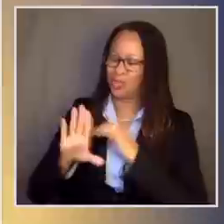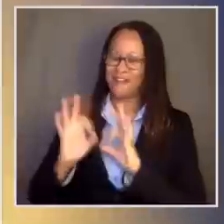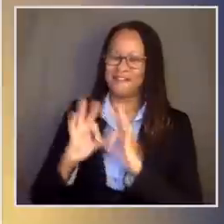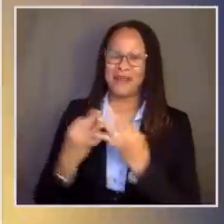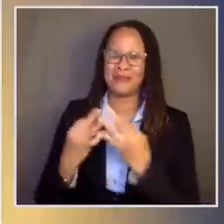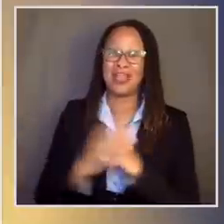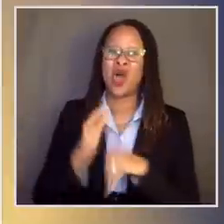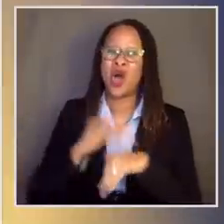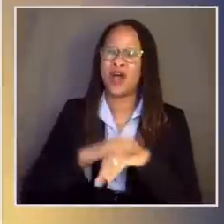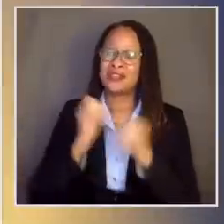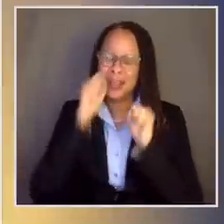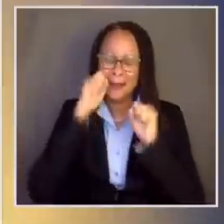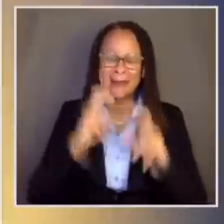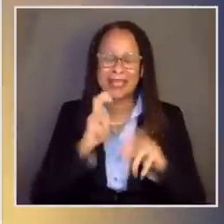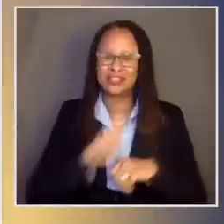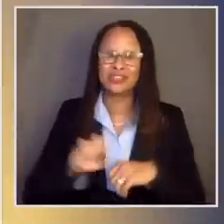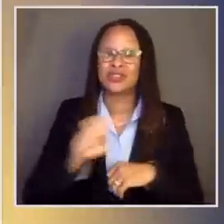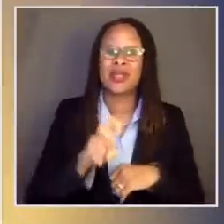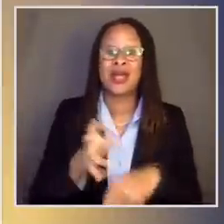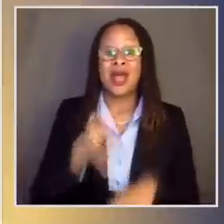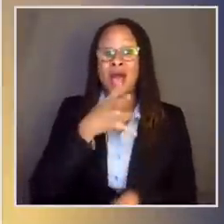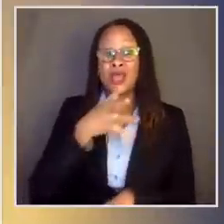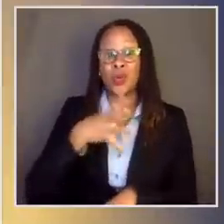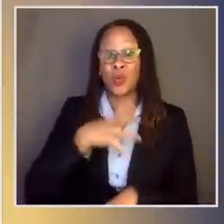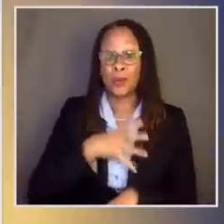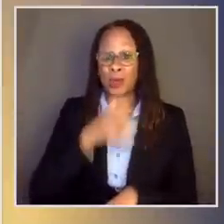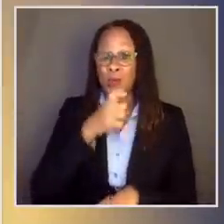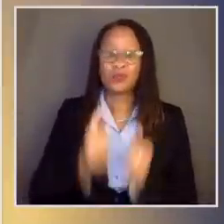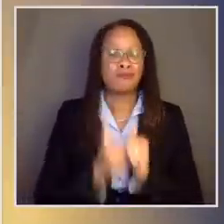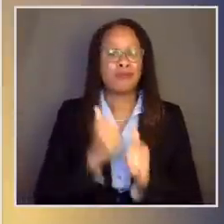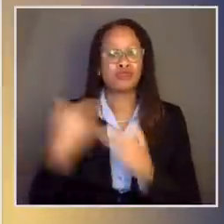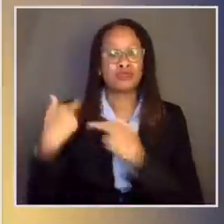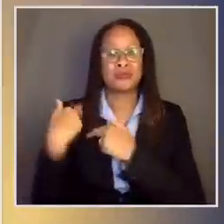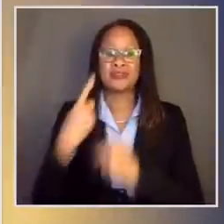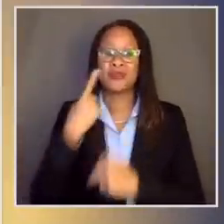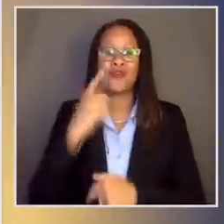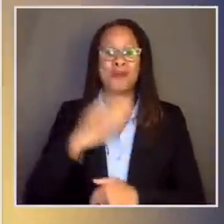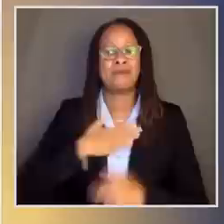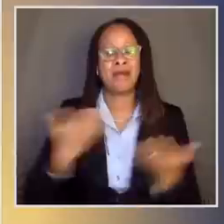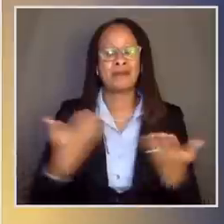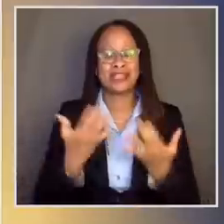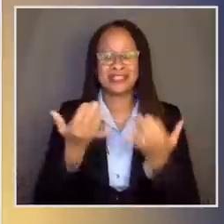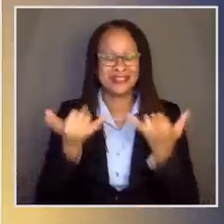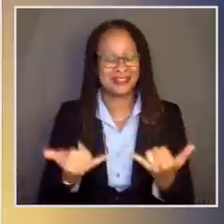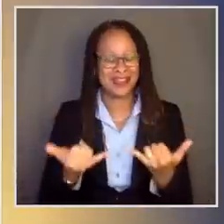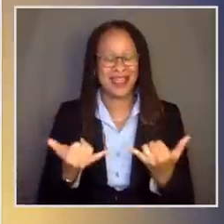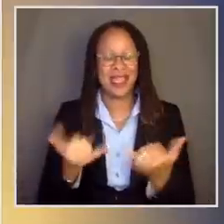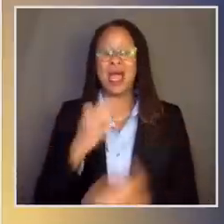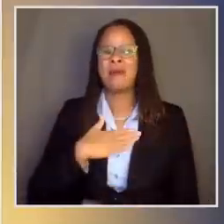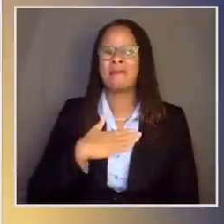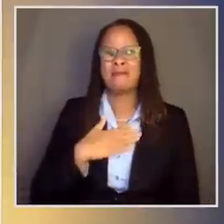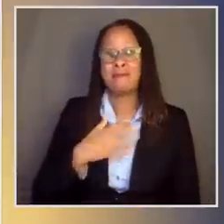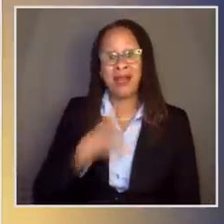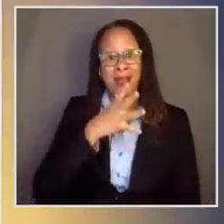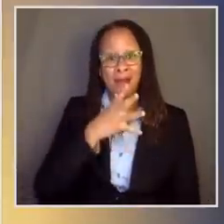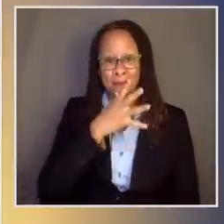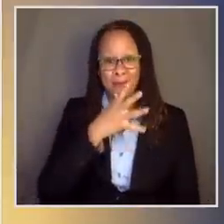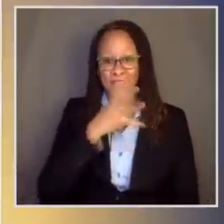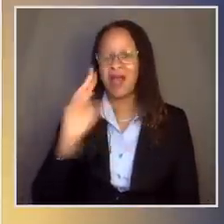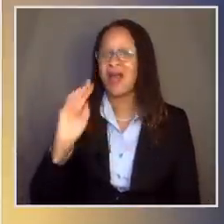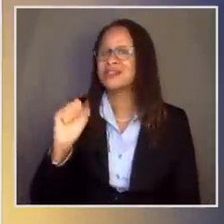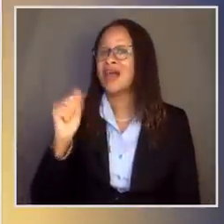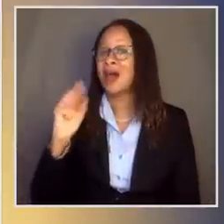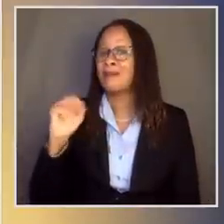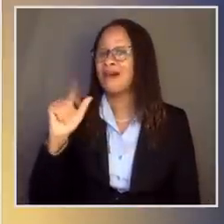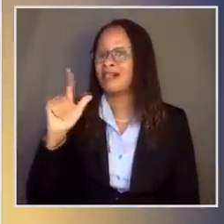woman most responsible for my presence here today, my mother, Shyamala Gopalan Harris, who is always in our